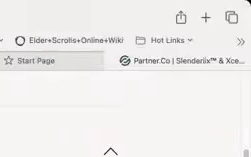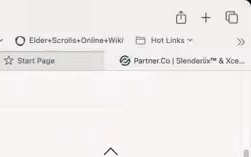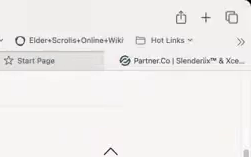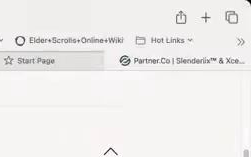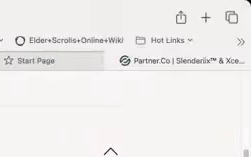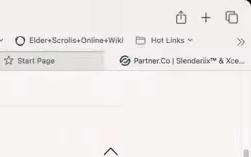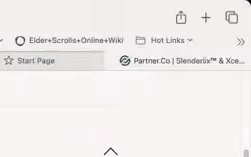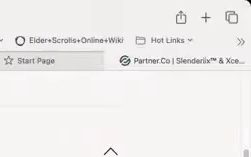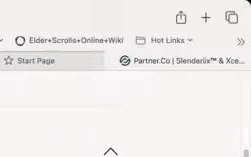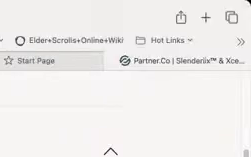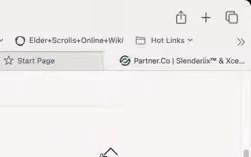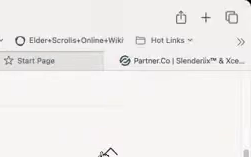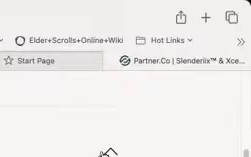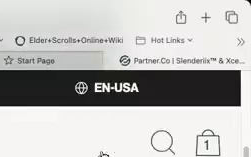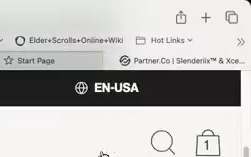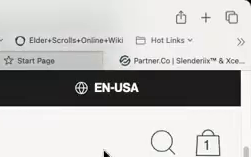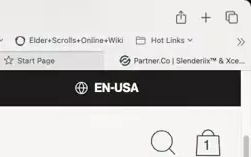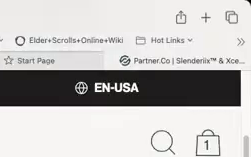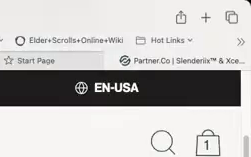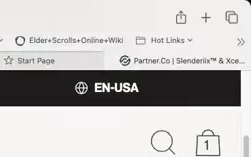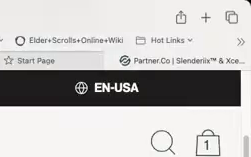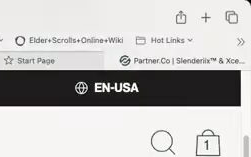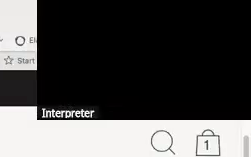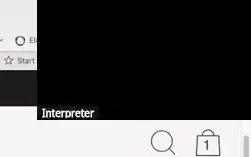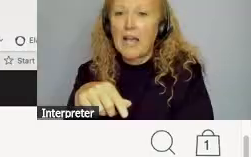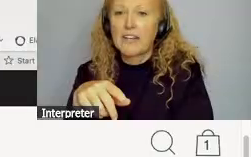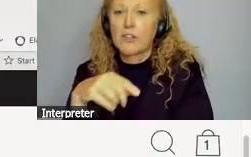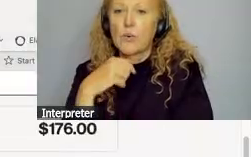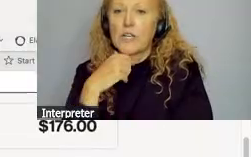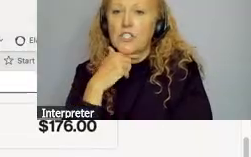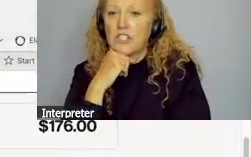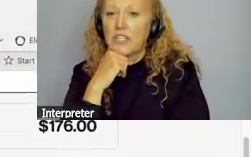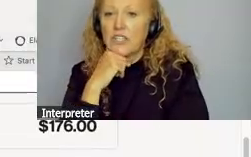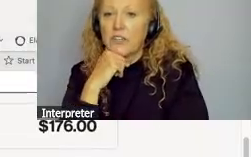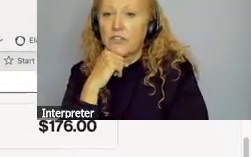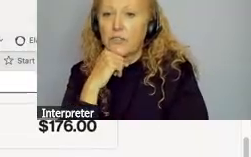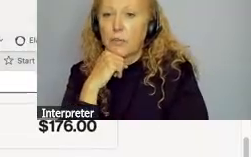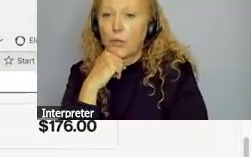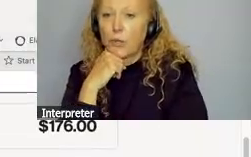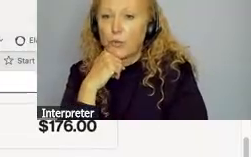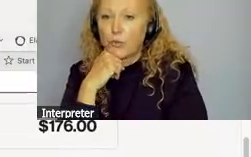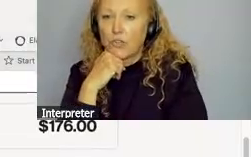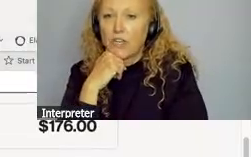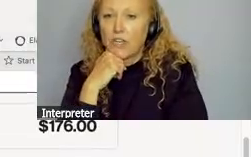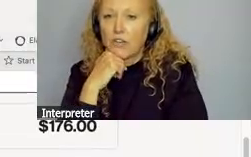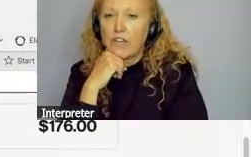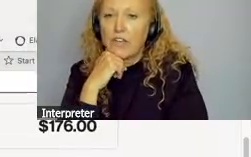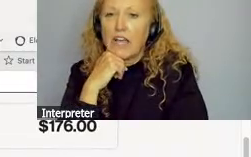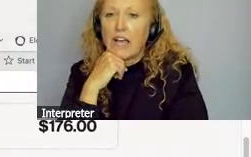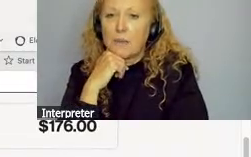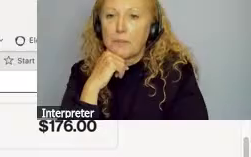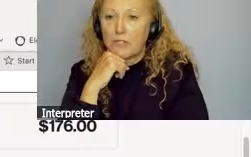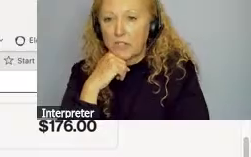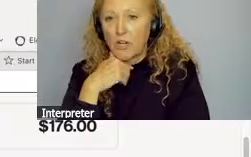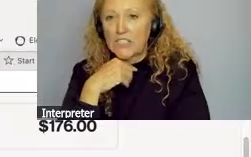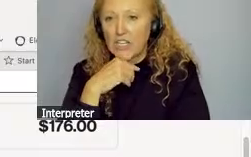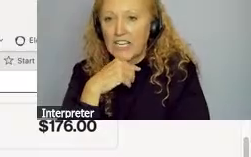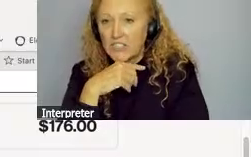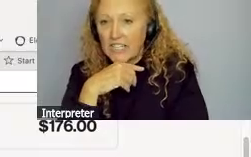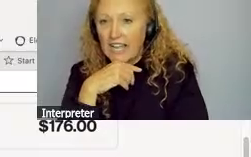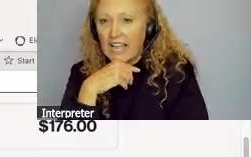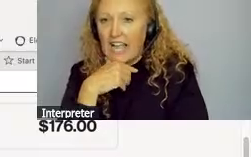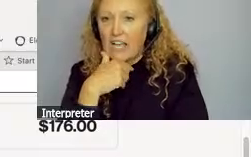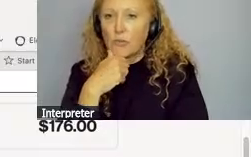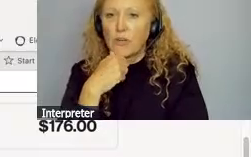Yeah. How Yes. cool. I had another question. Suppose if I